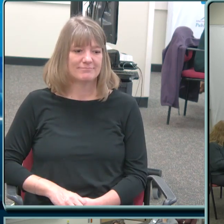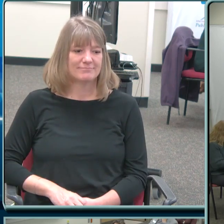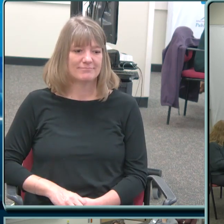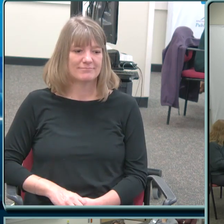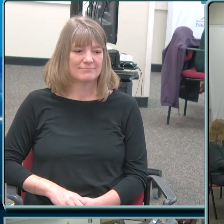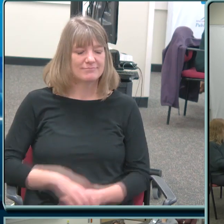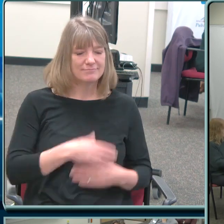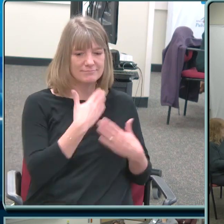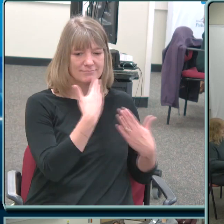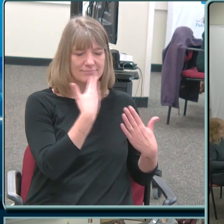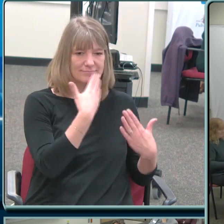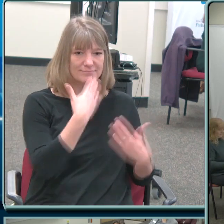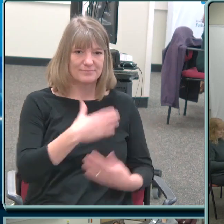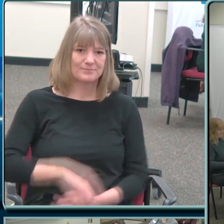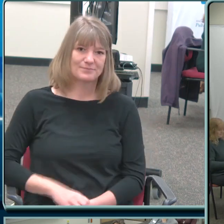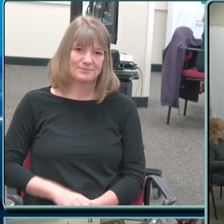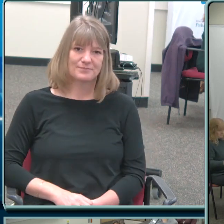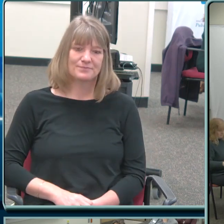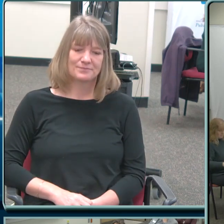Okay, thank you.